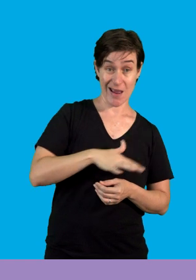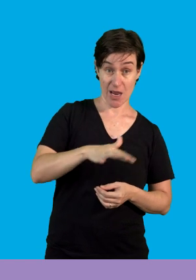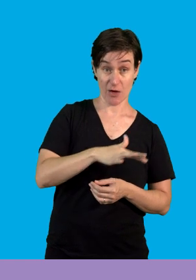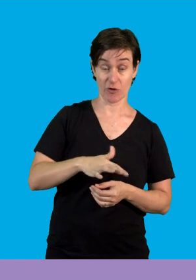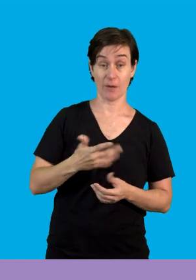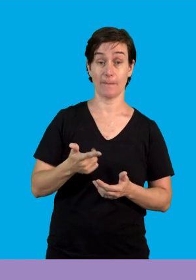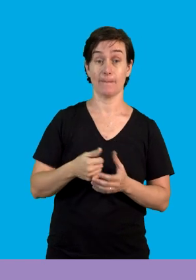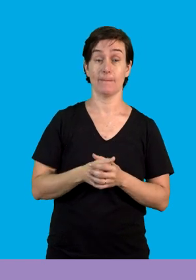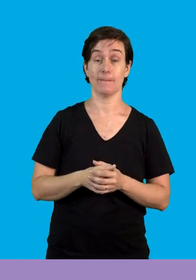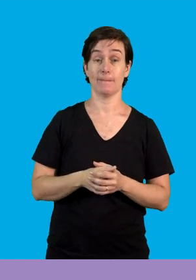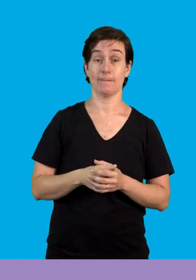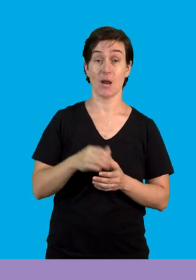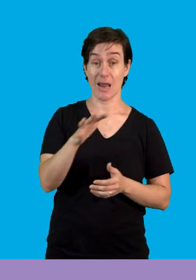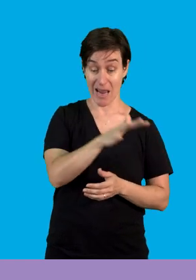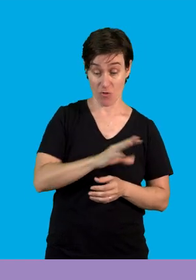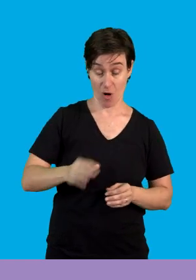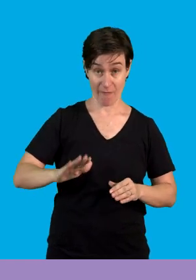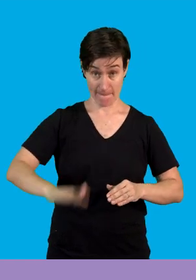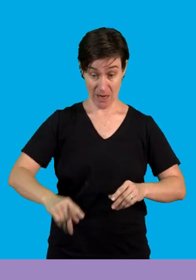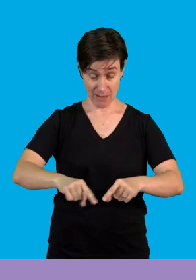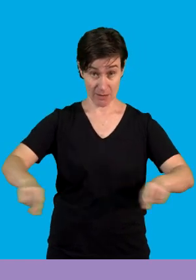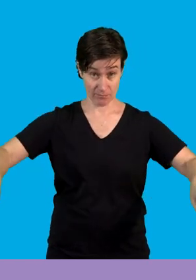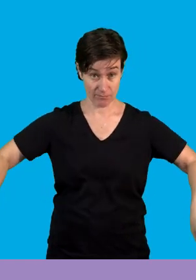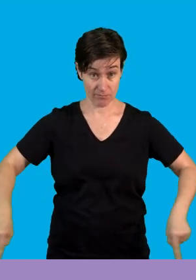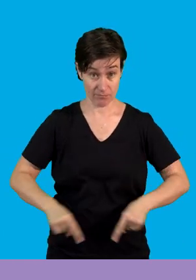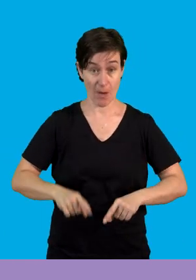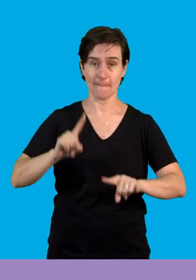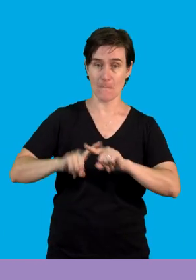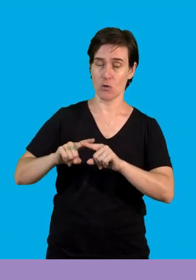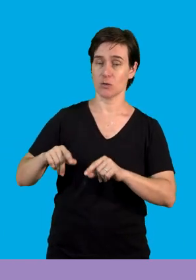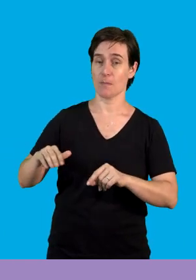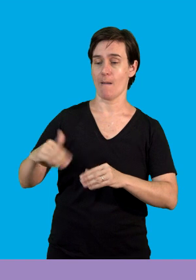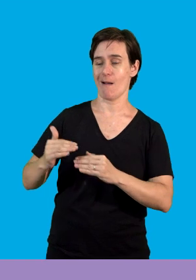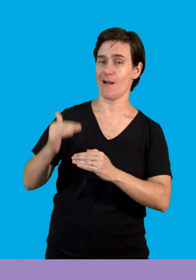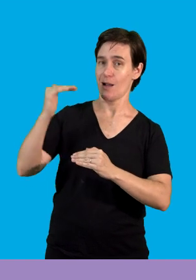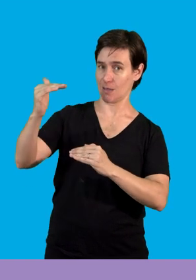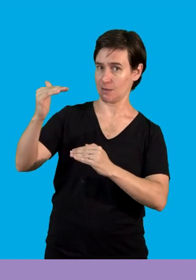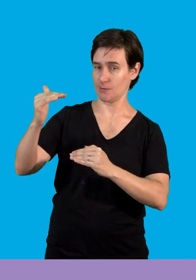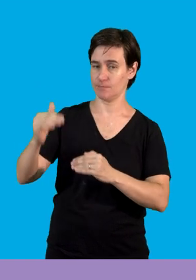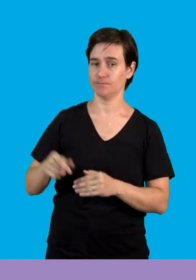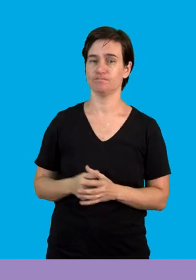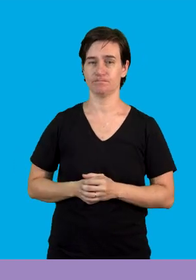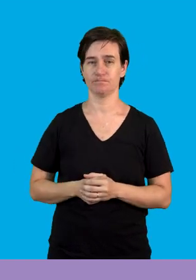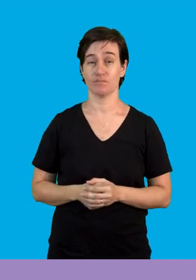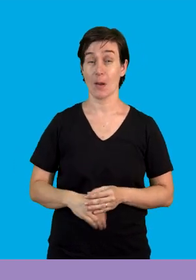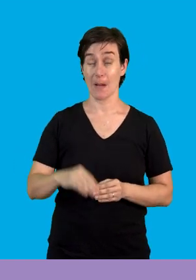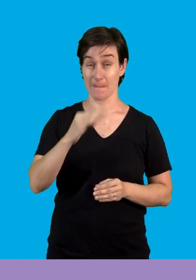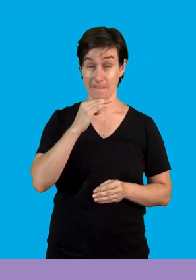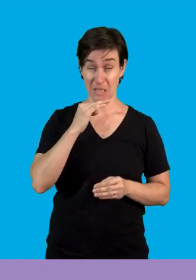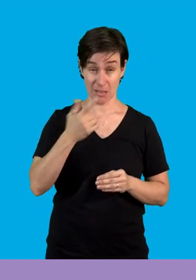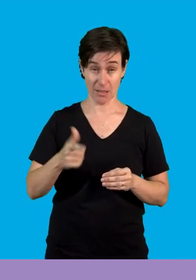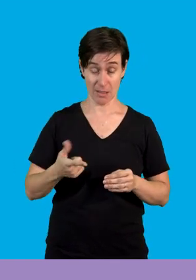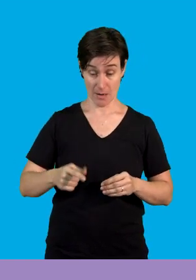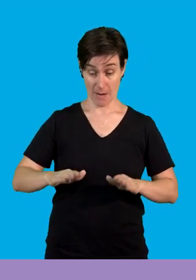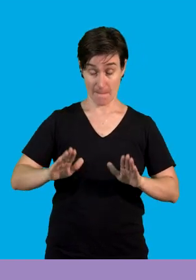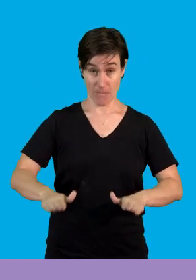the rectangular prism, and we are going to multiply that by the height. And of course, because it's a rectangular prism, the